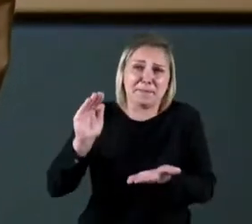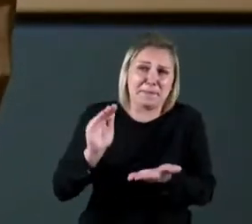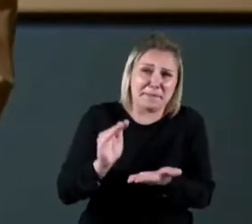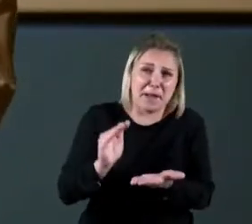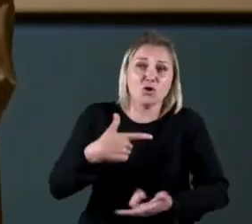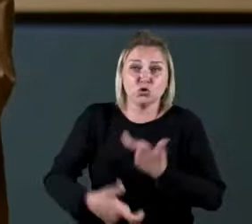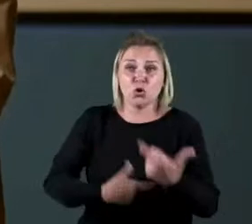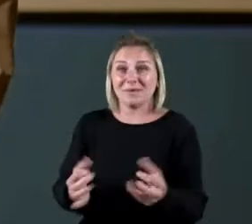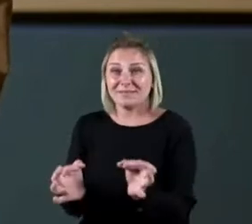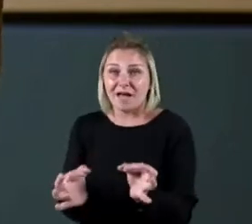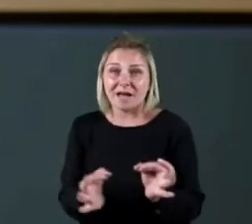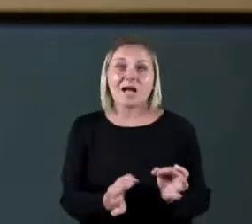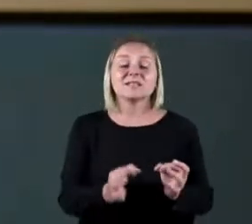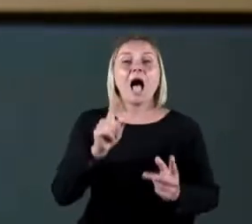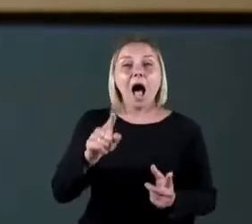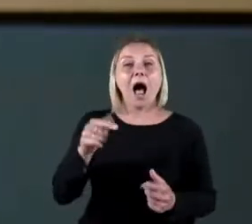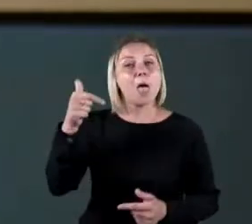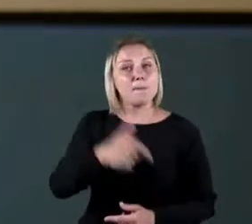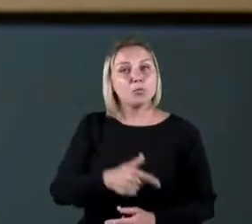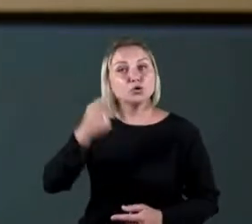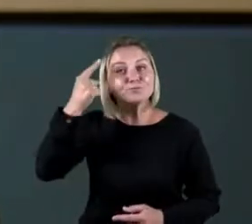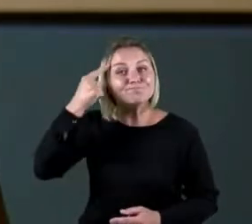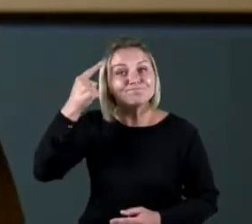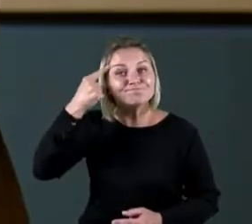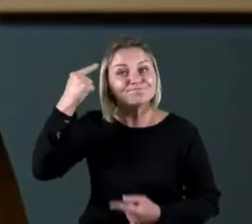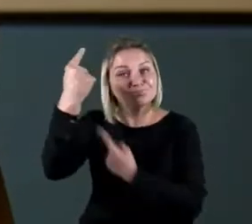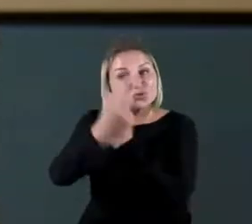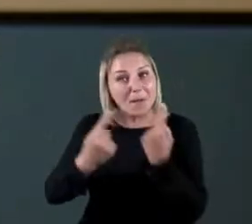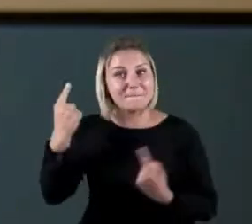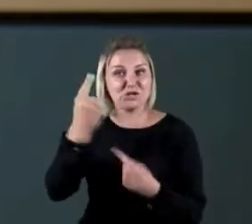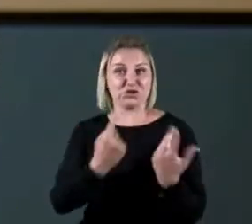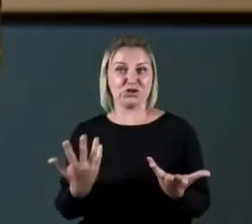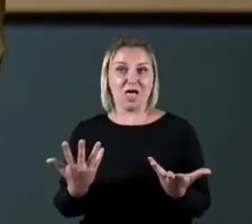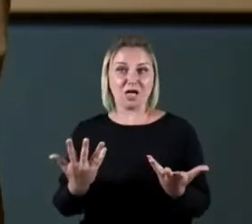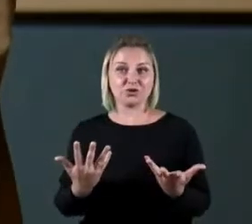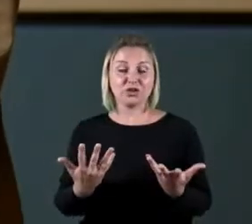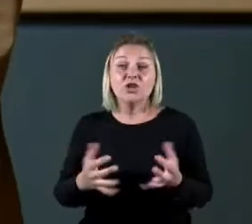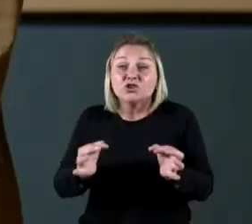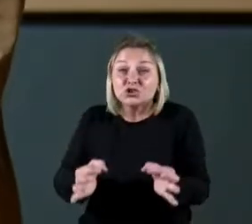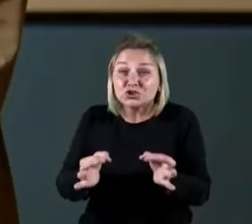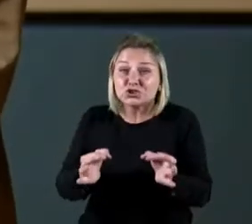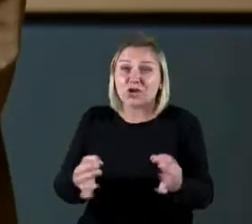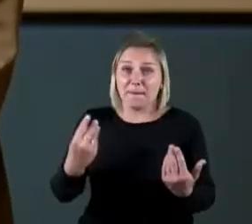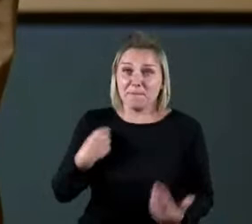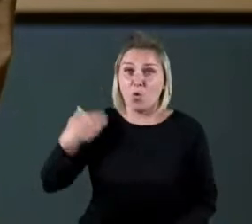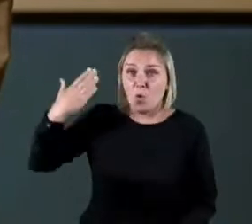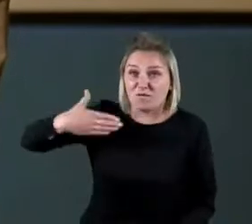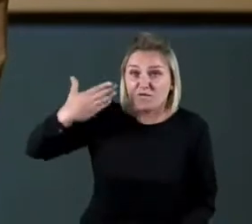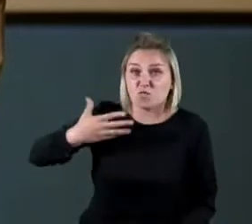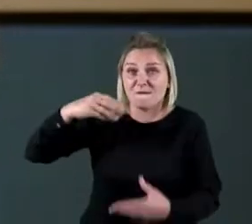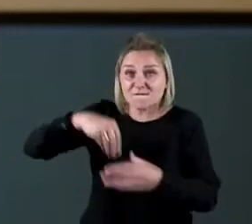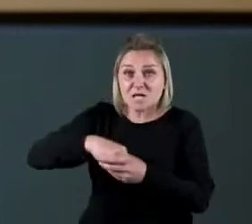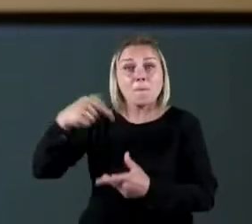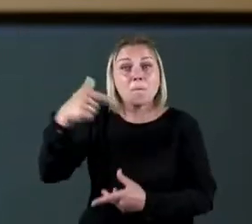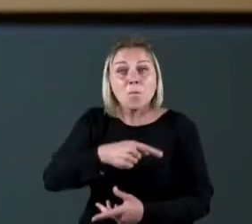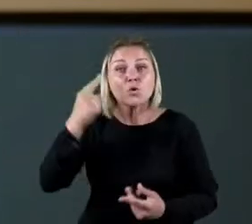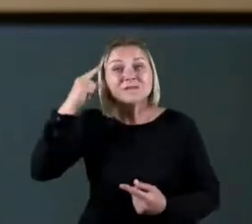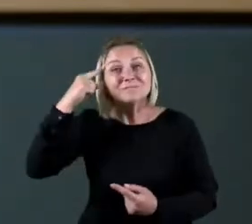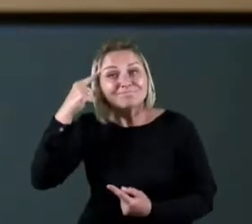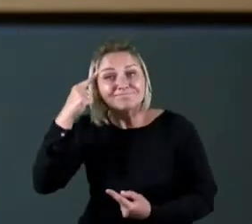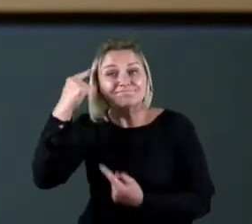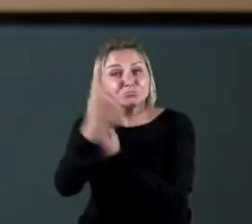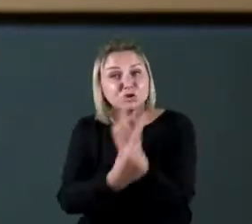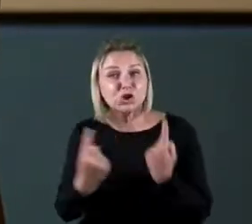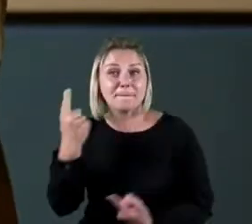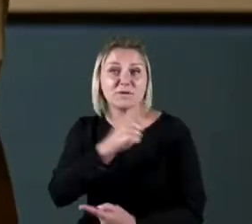more anticipatory, and that's come through in some of the talks today. We have to anticipate and have to think about what's needed and include the communities, and that includes persons with